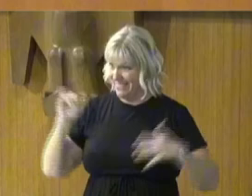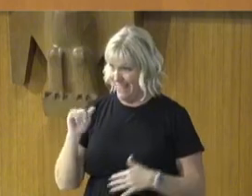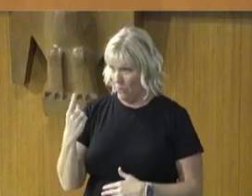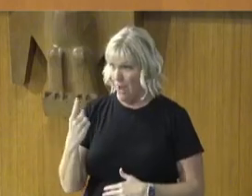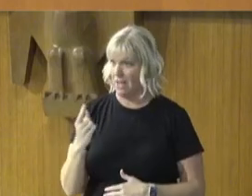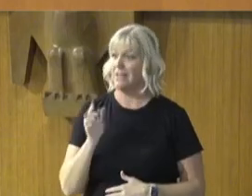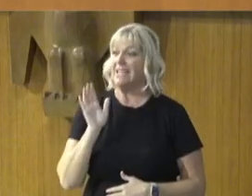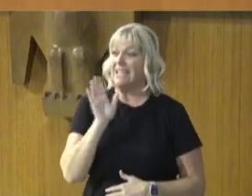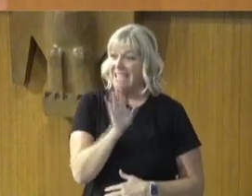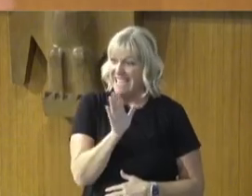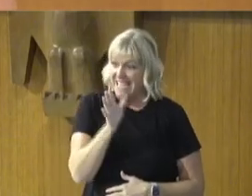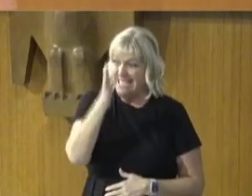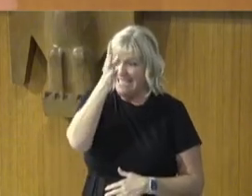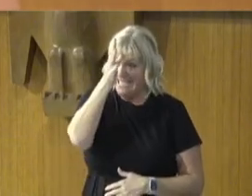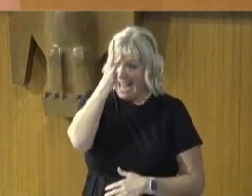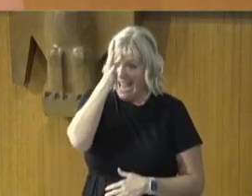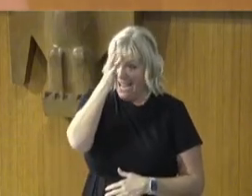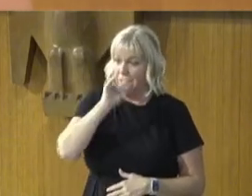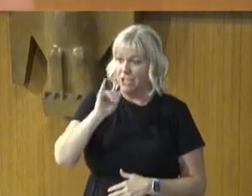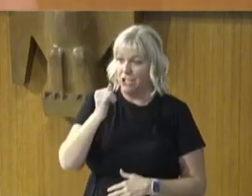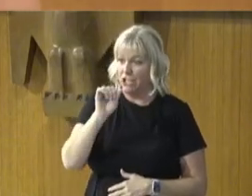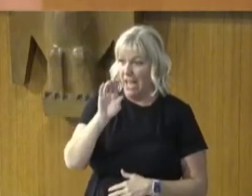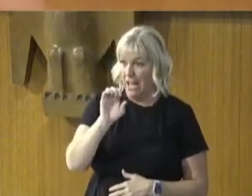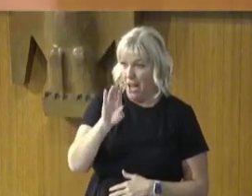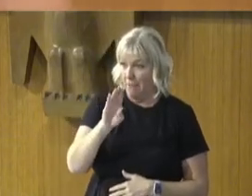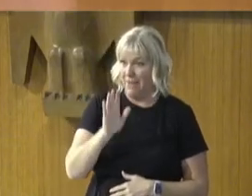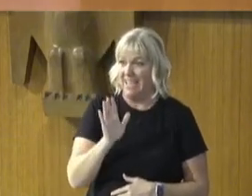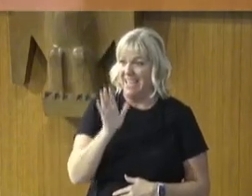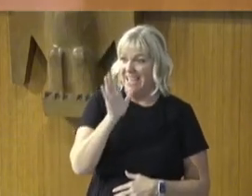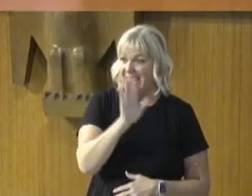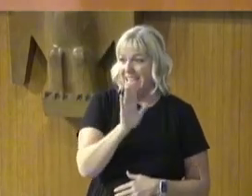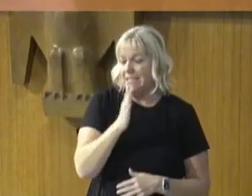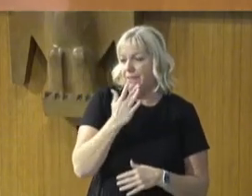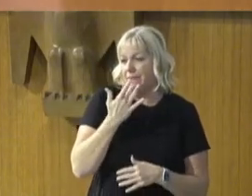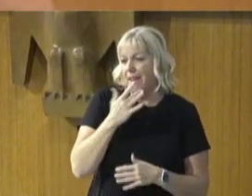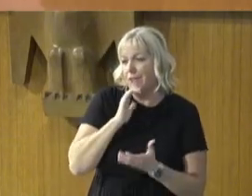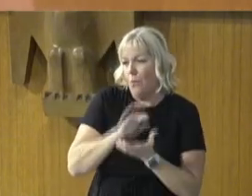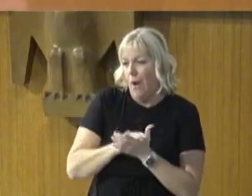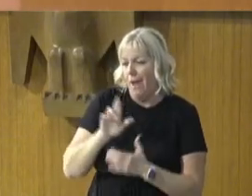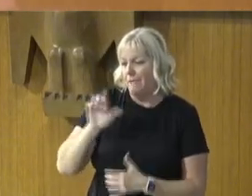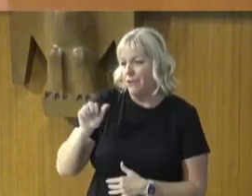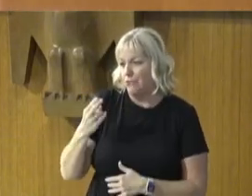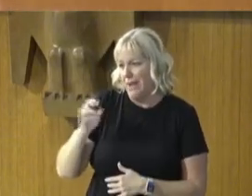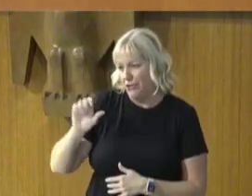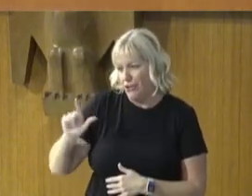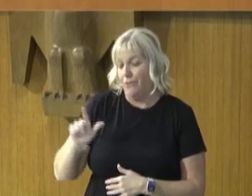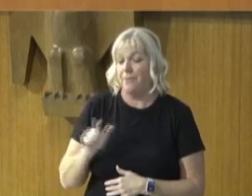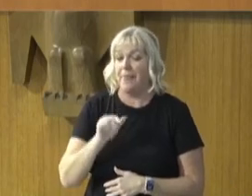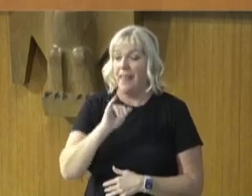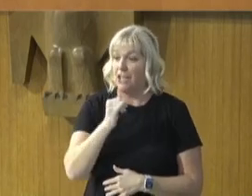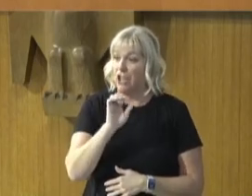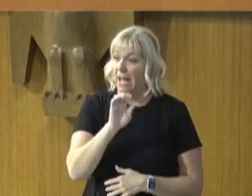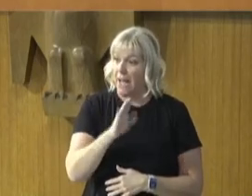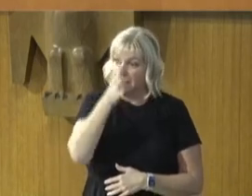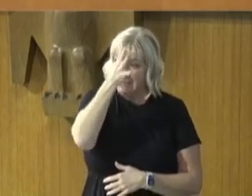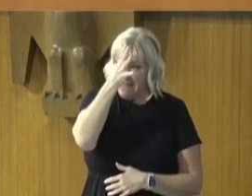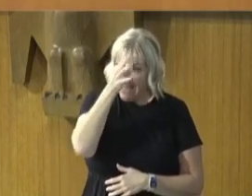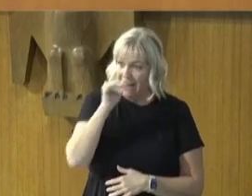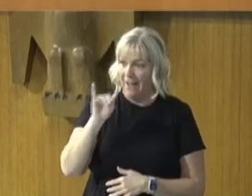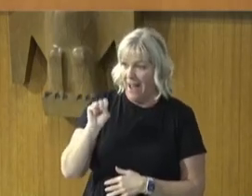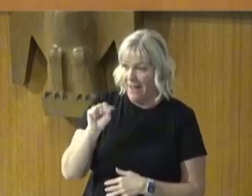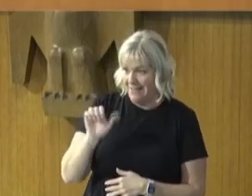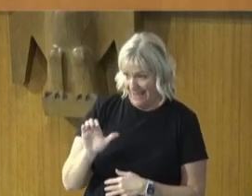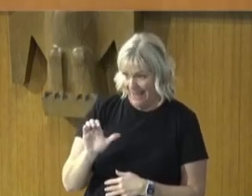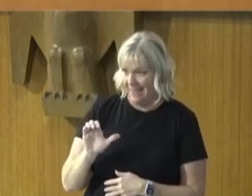And he was the son of Jacob, and his favorite wife, Rachel. And Jacob was the son of Isaac,